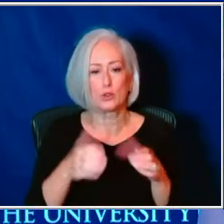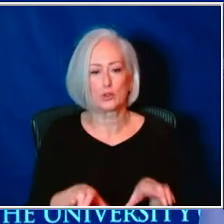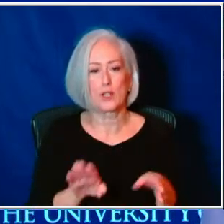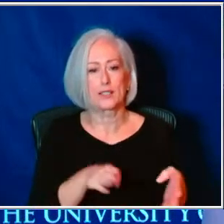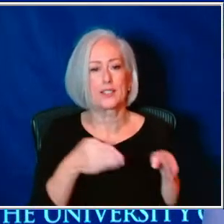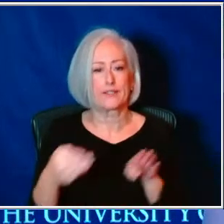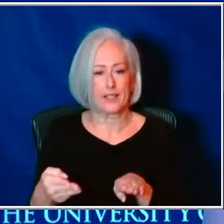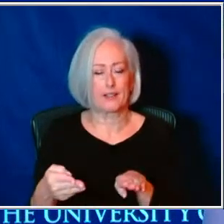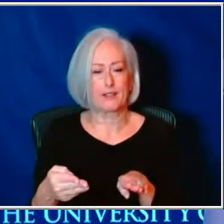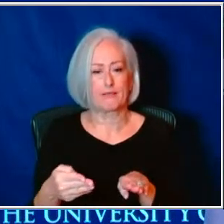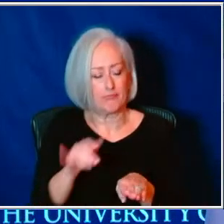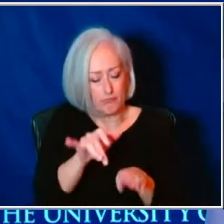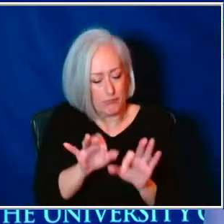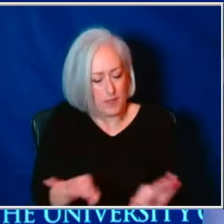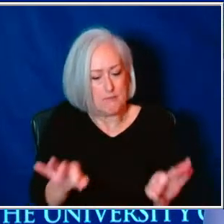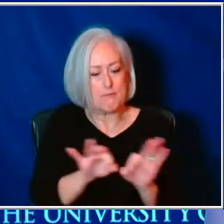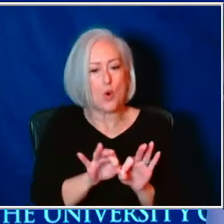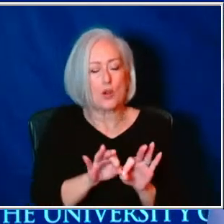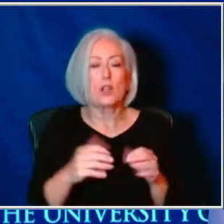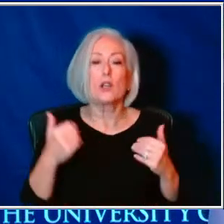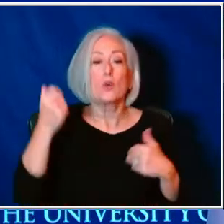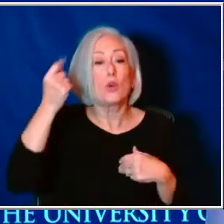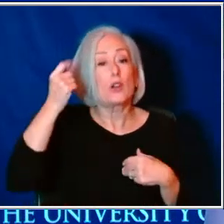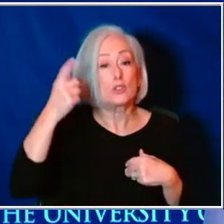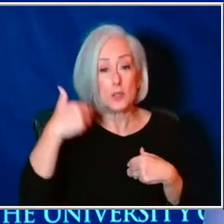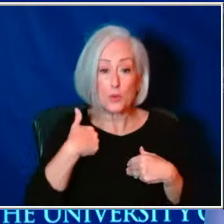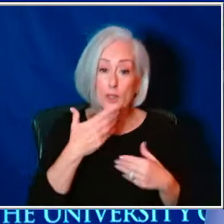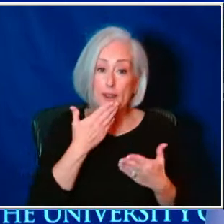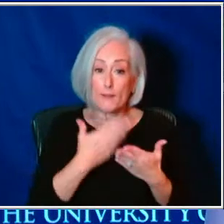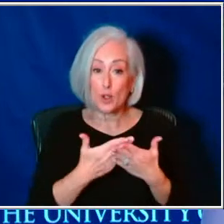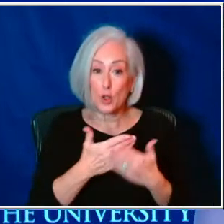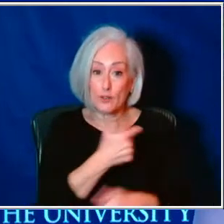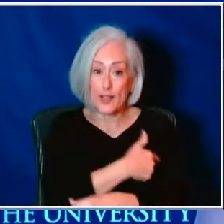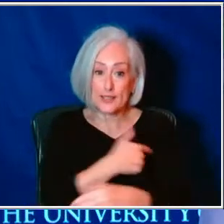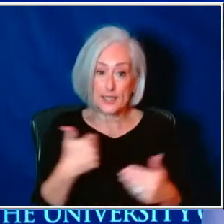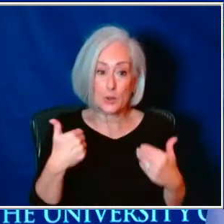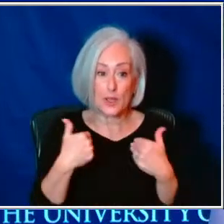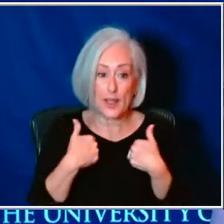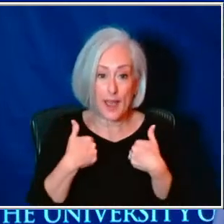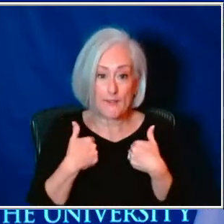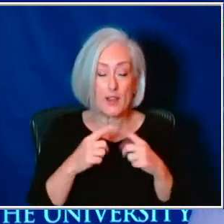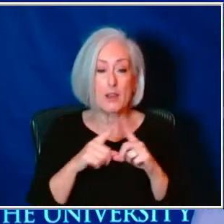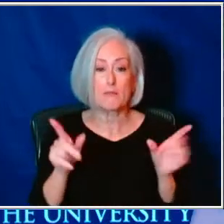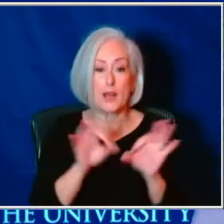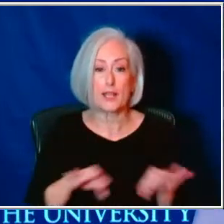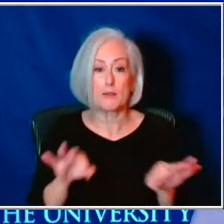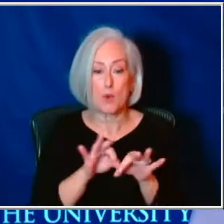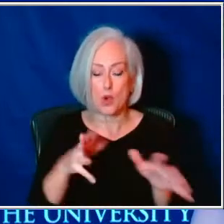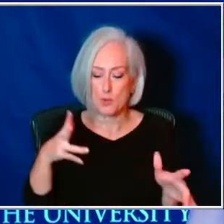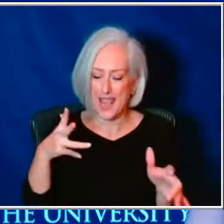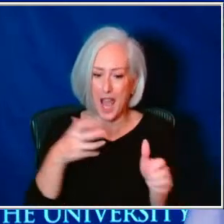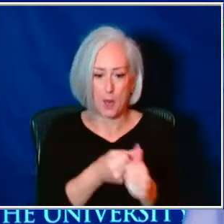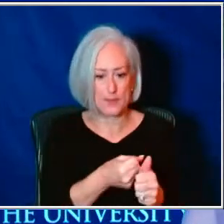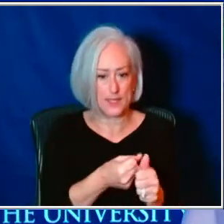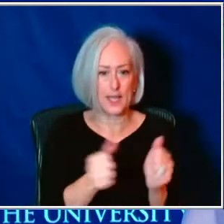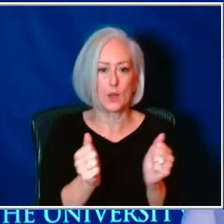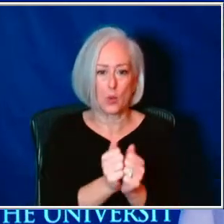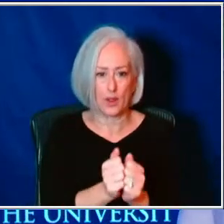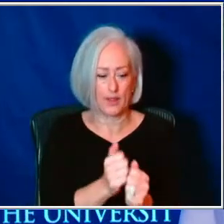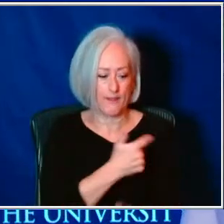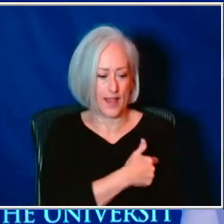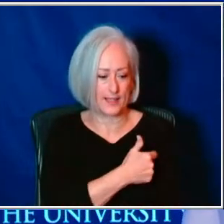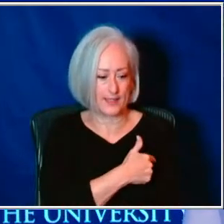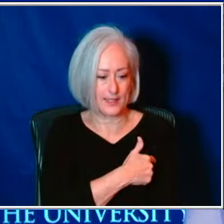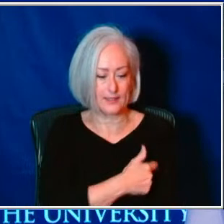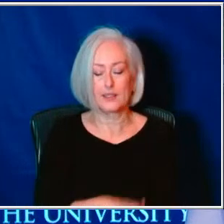that we have very good vaccines here. Be up to date, and that can help reduce your chance. Yesterday, I saw a patient